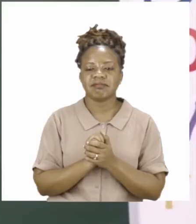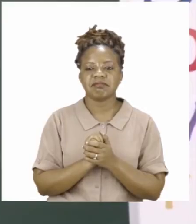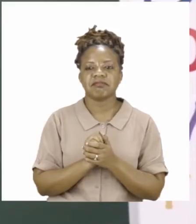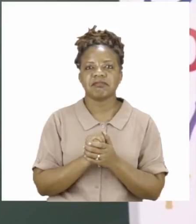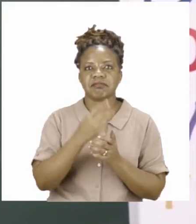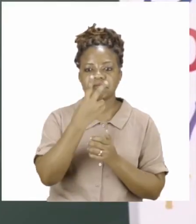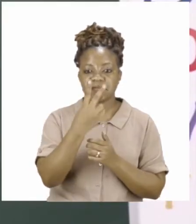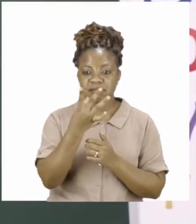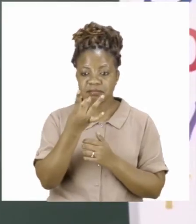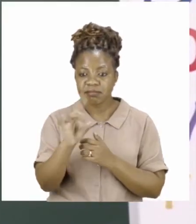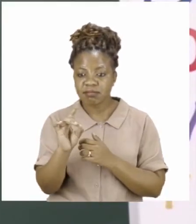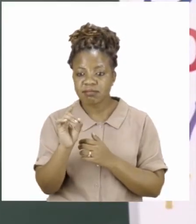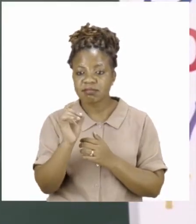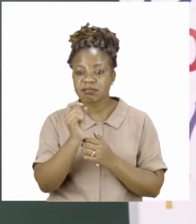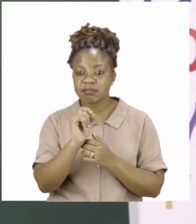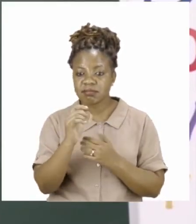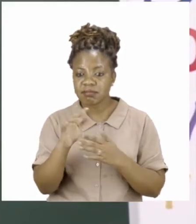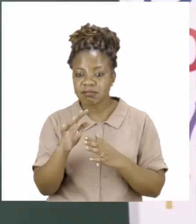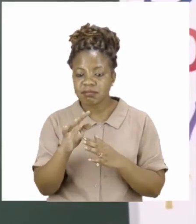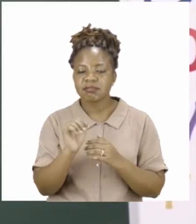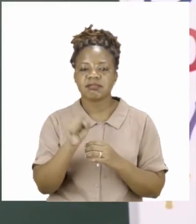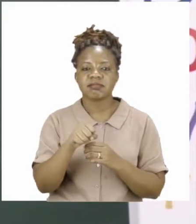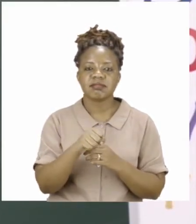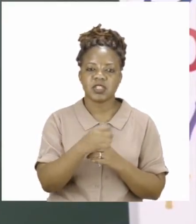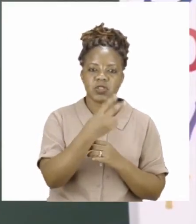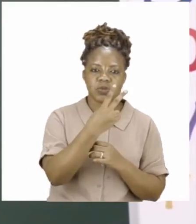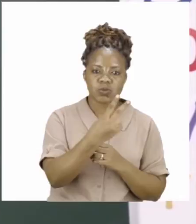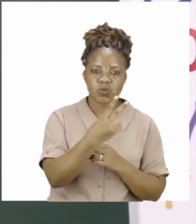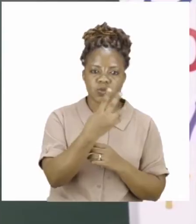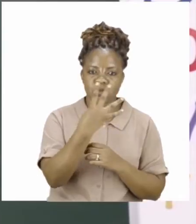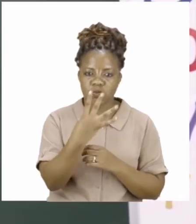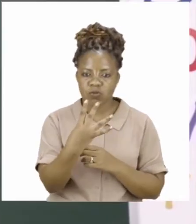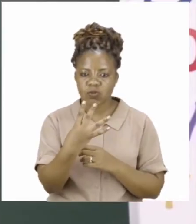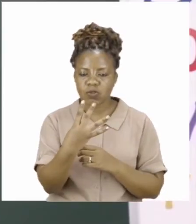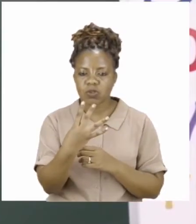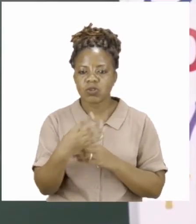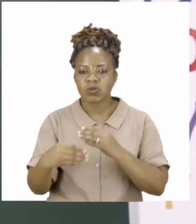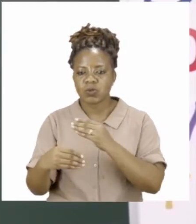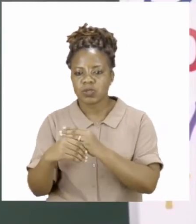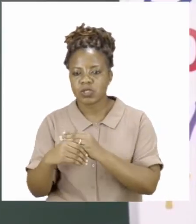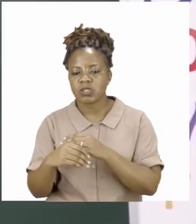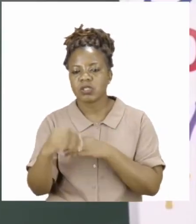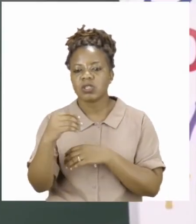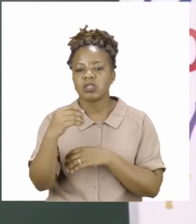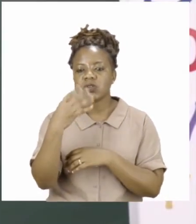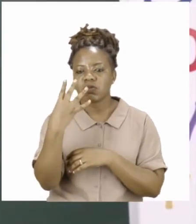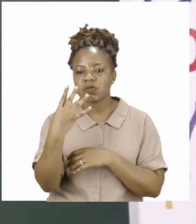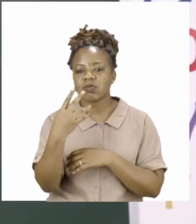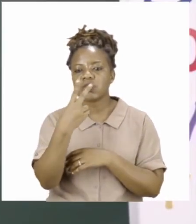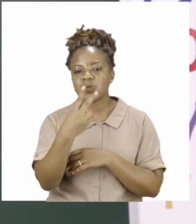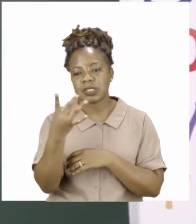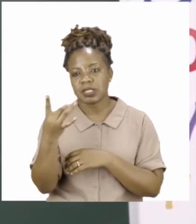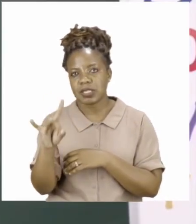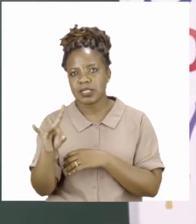written 24 and 28. Let's now move on to the last car.